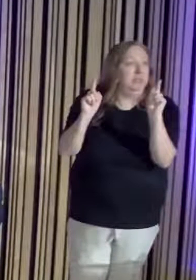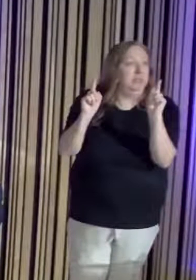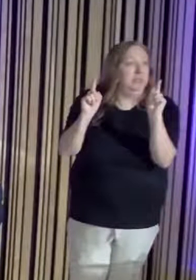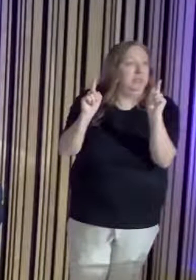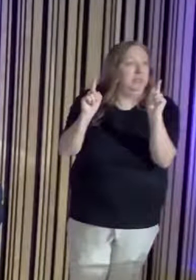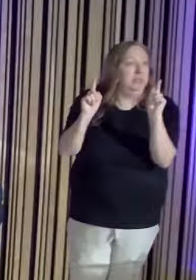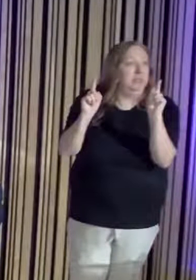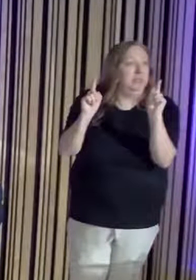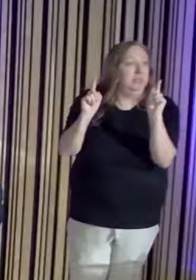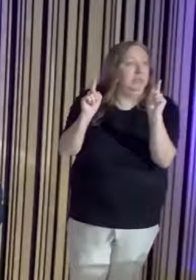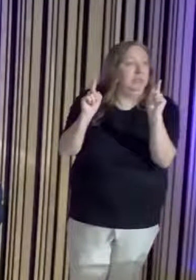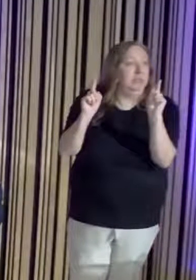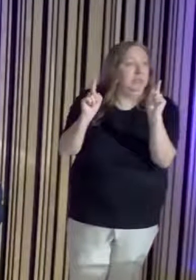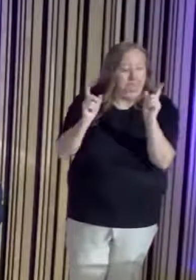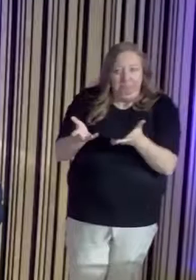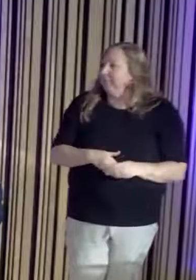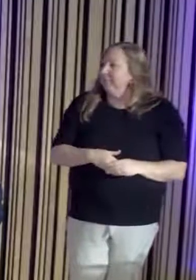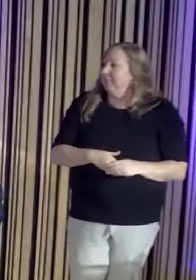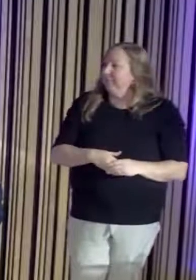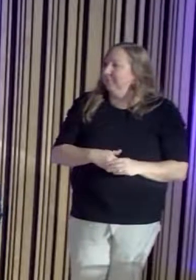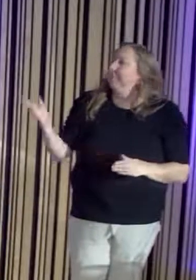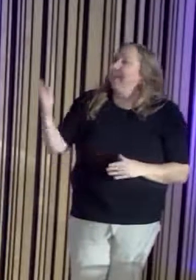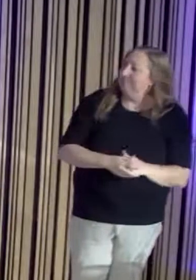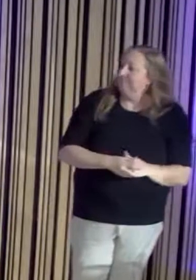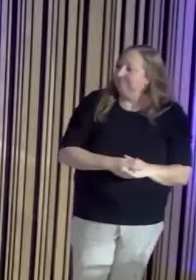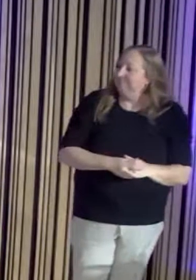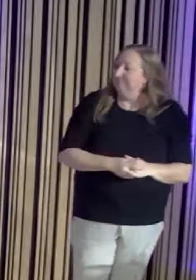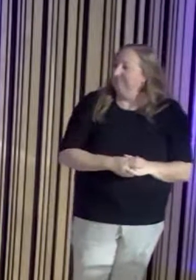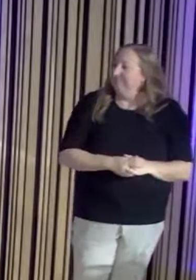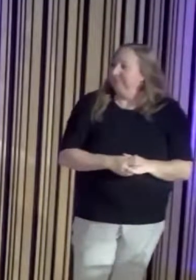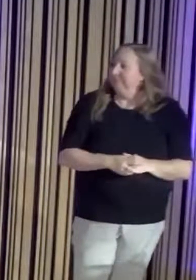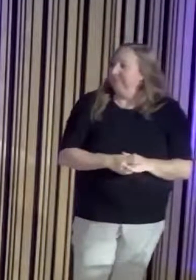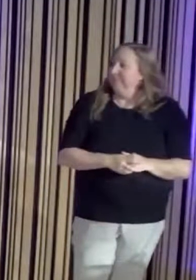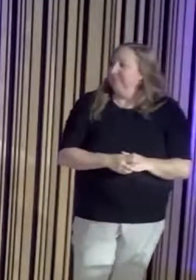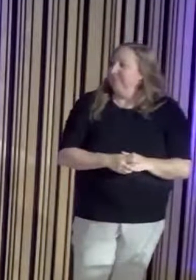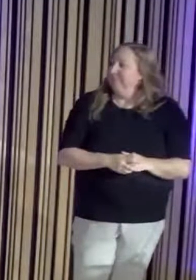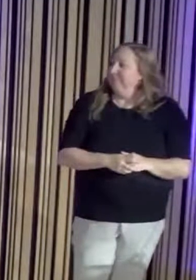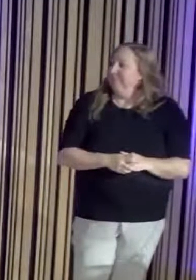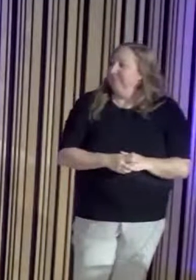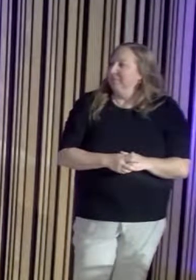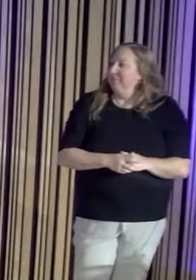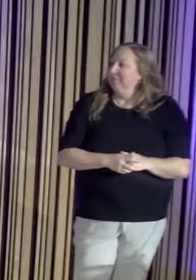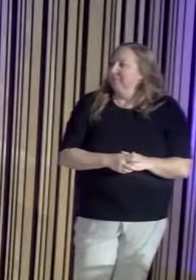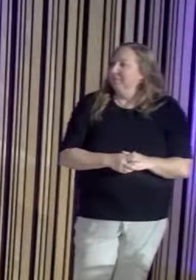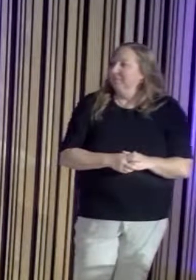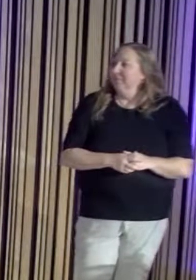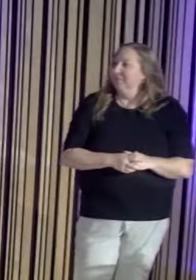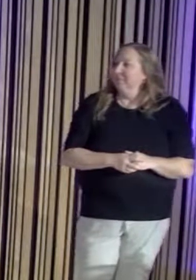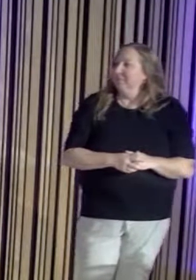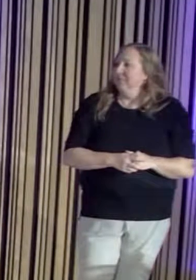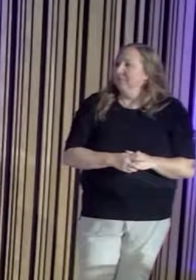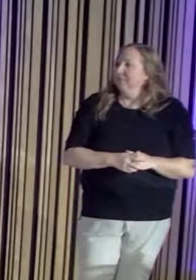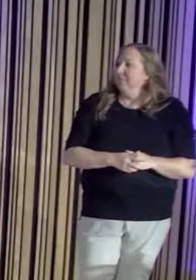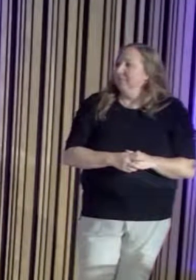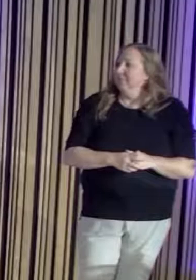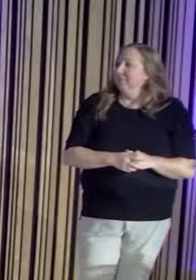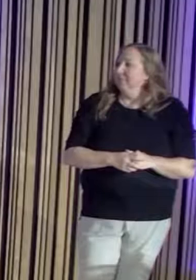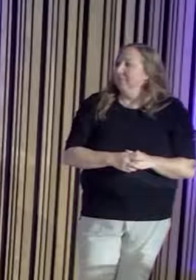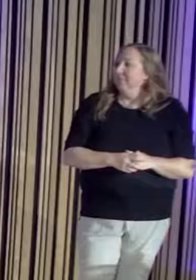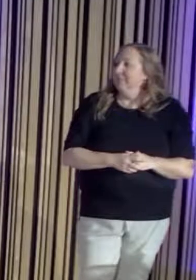And myself, my commitment I was a dad a few 15 years